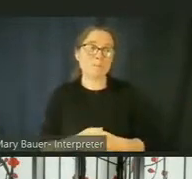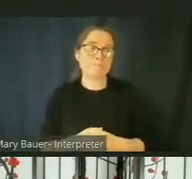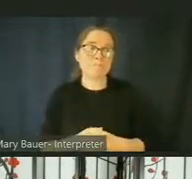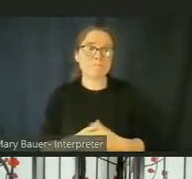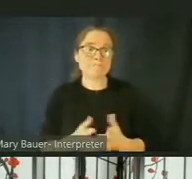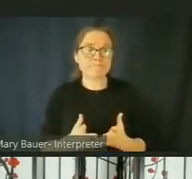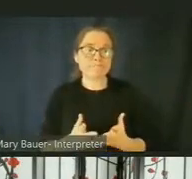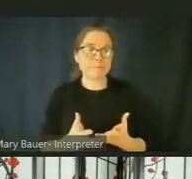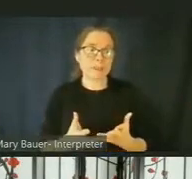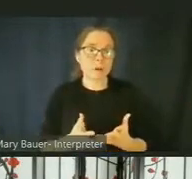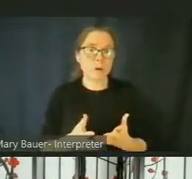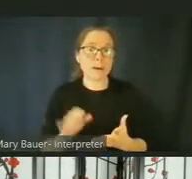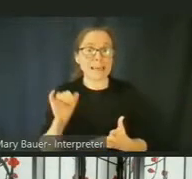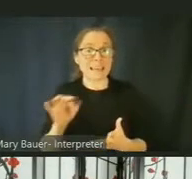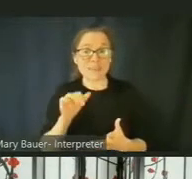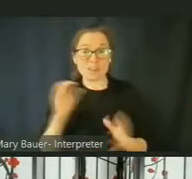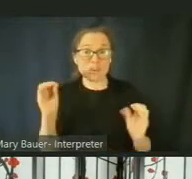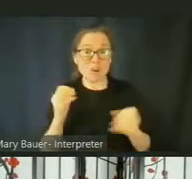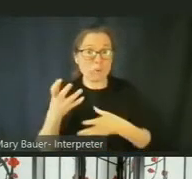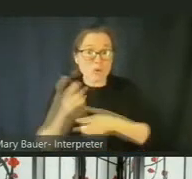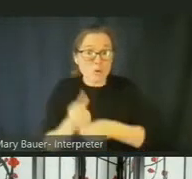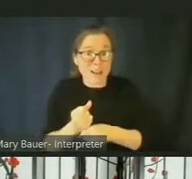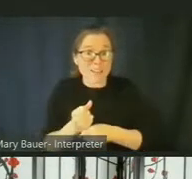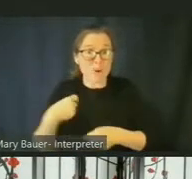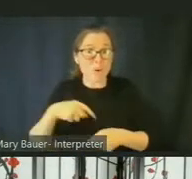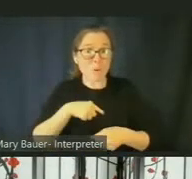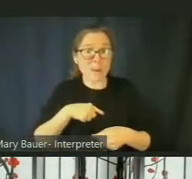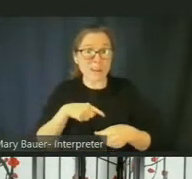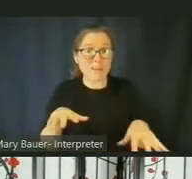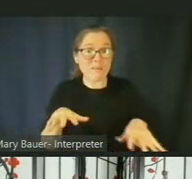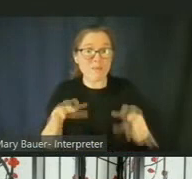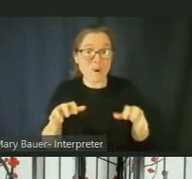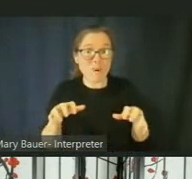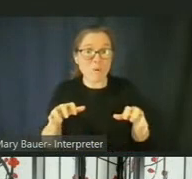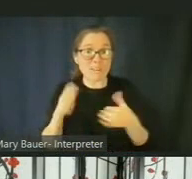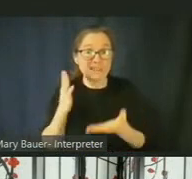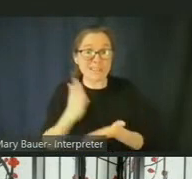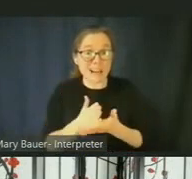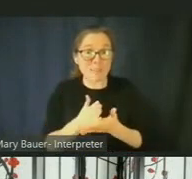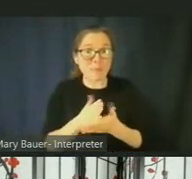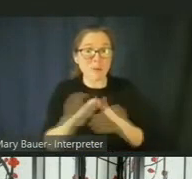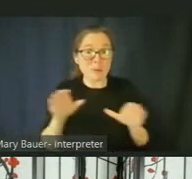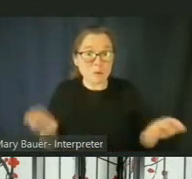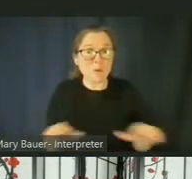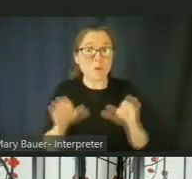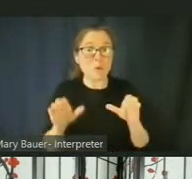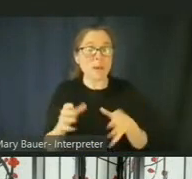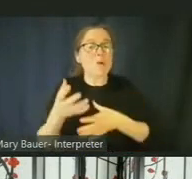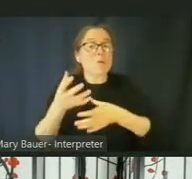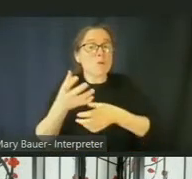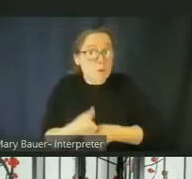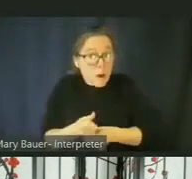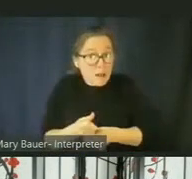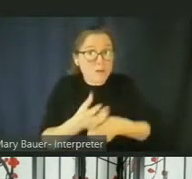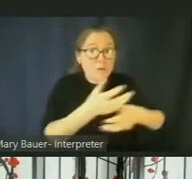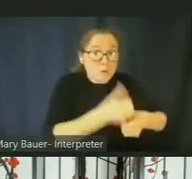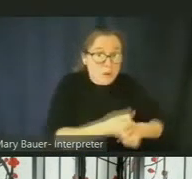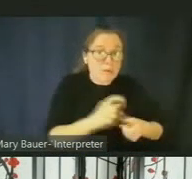trust, right? Our ability to cultivate trust helps the community to move